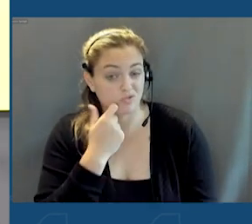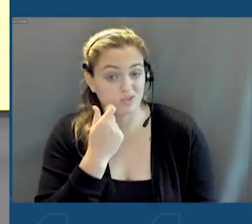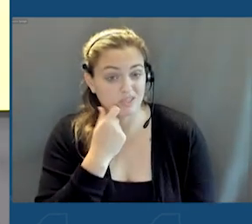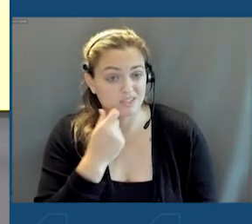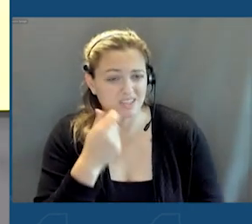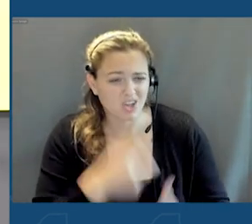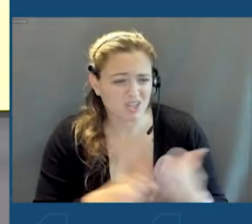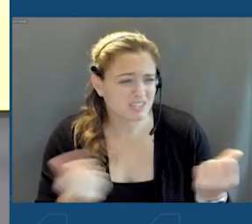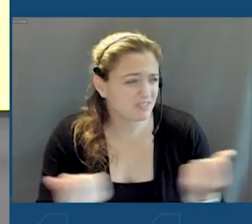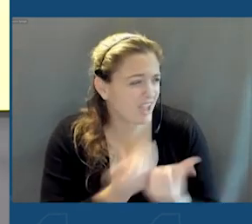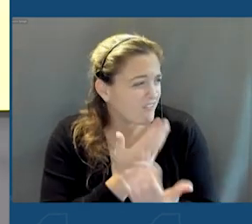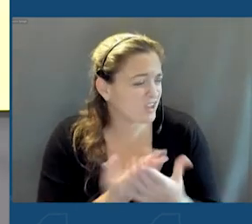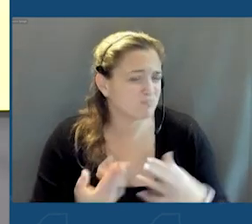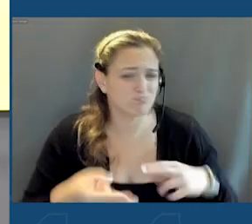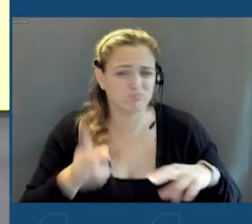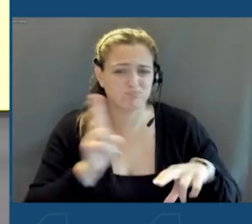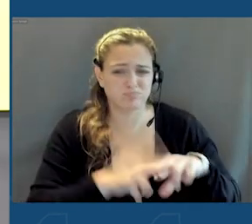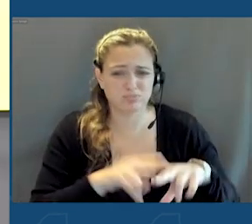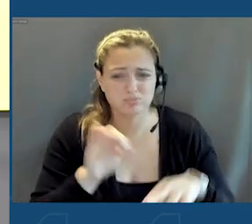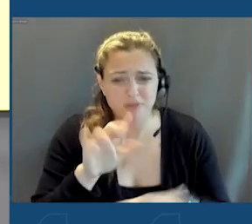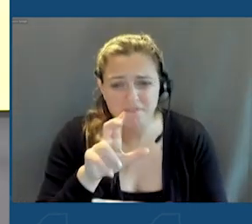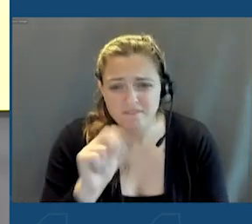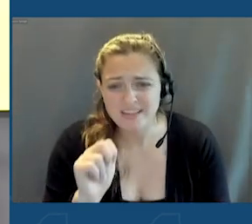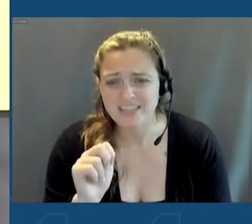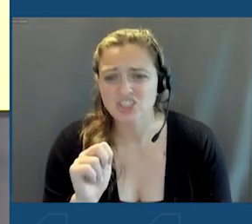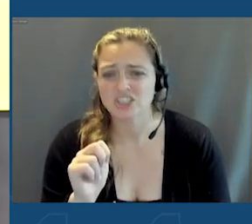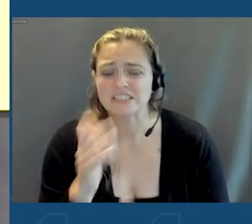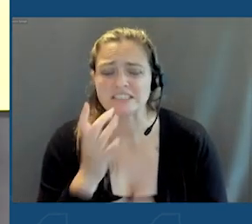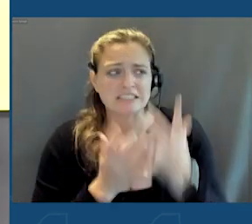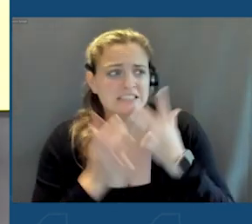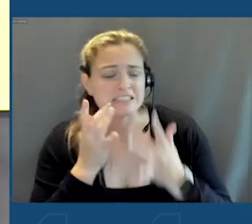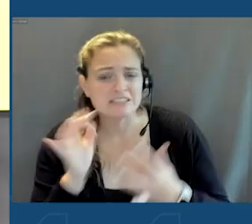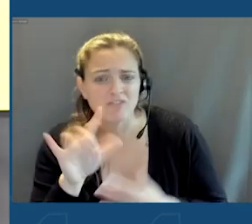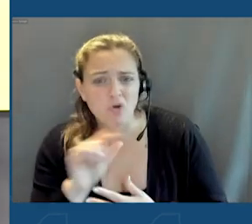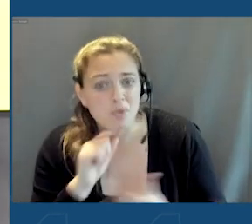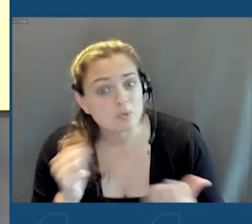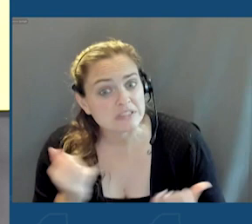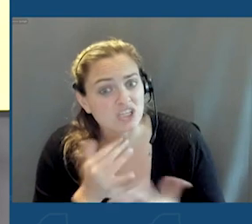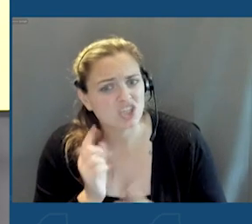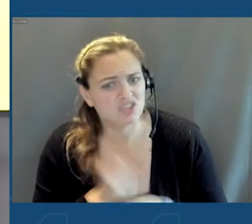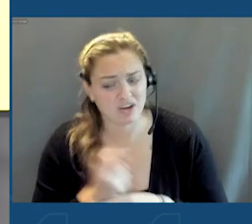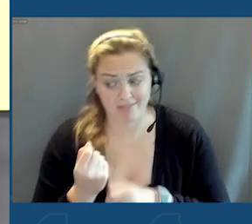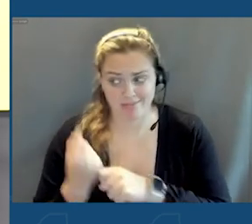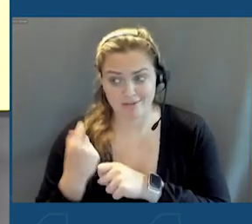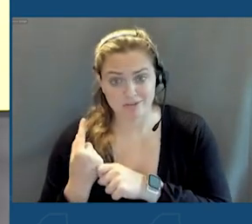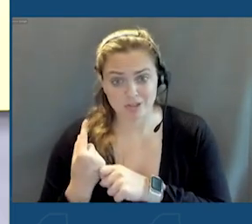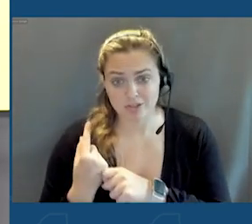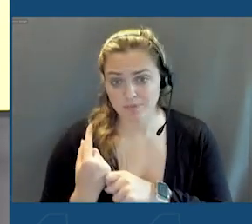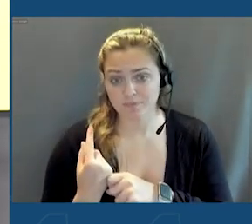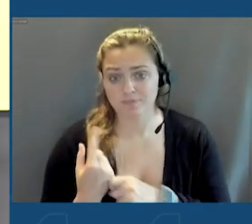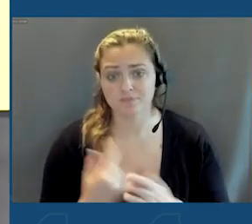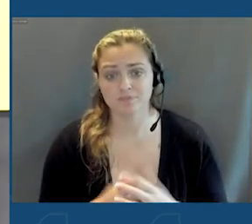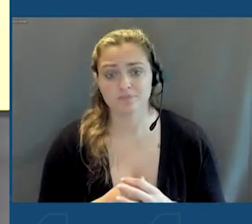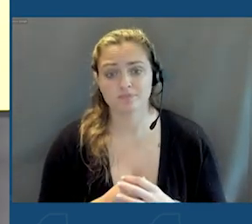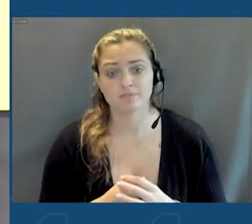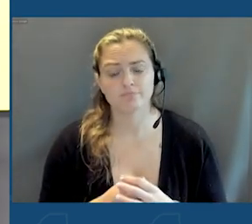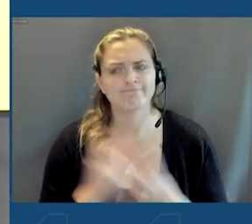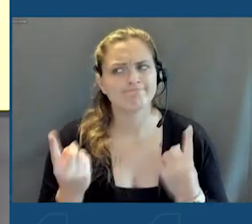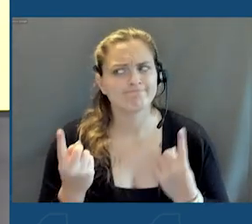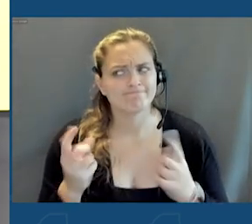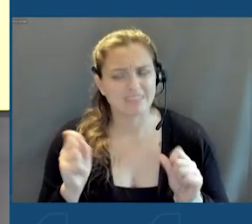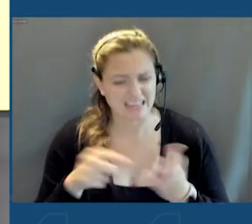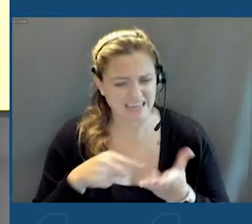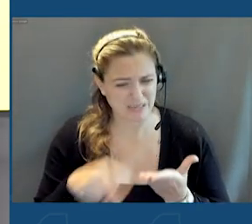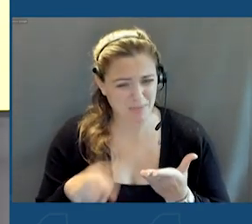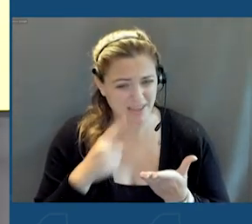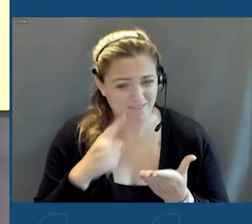of everything went up, inflation and the scarcity of formula. How frightening was that just a year ago? And to wonder if you're going to be able to pay for